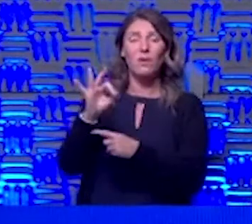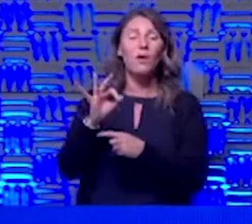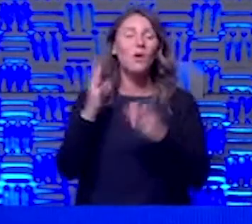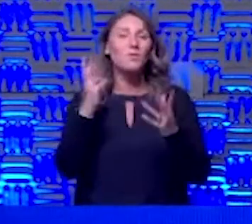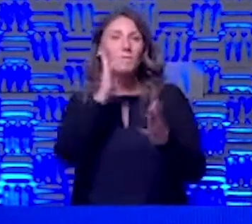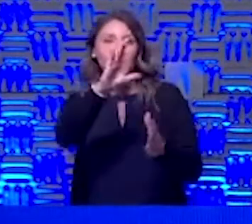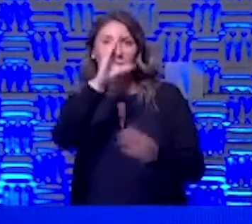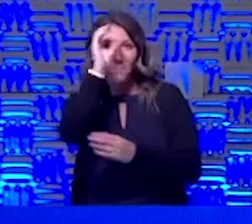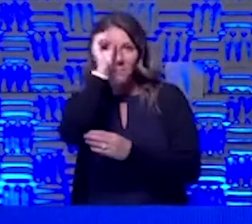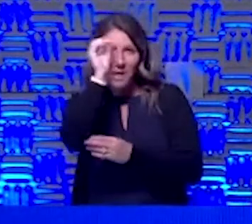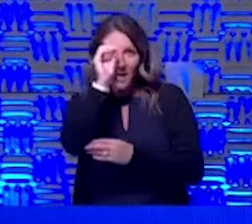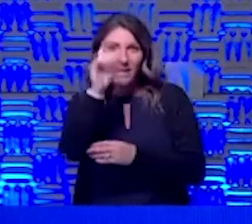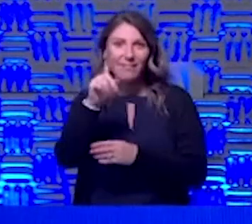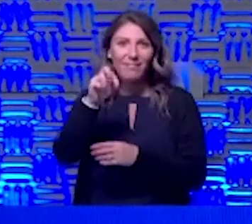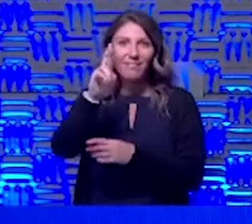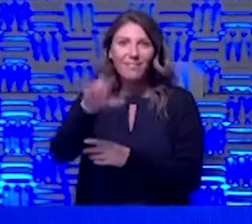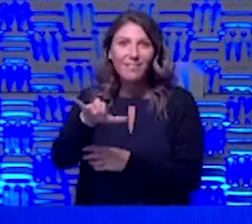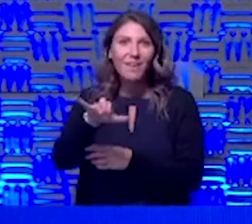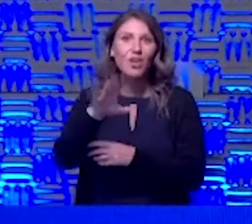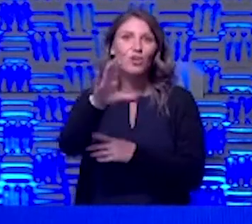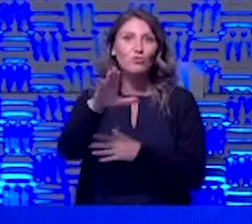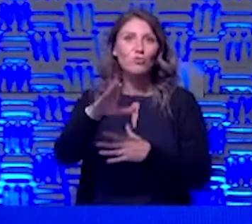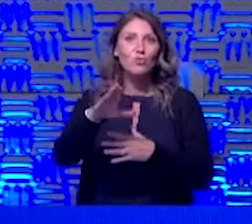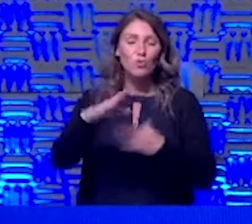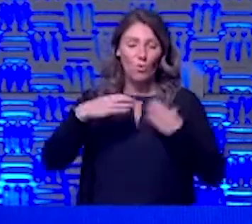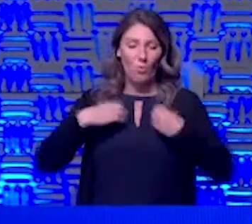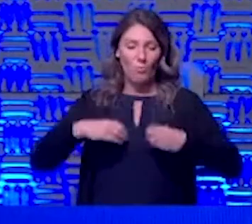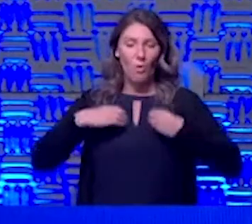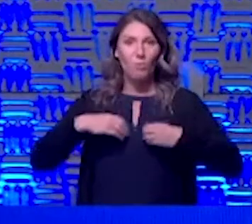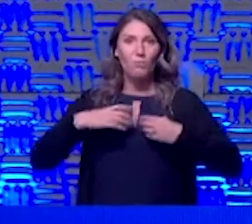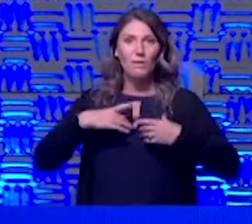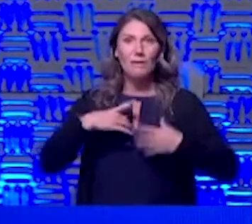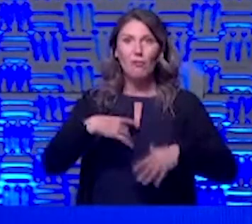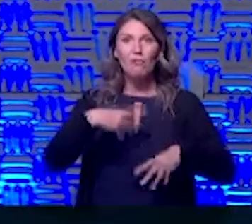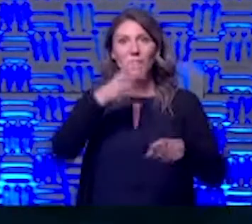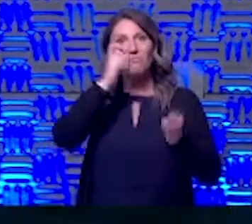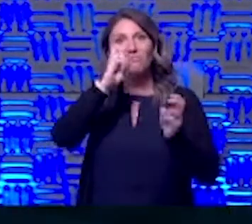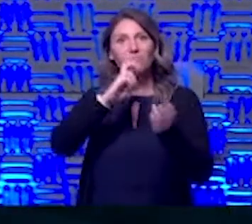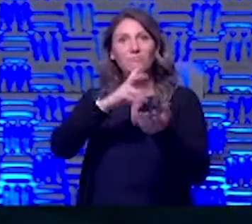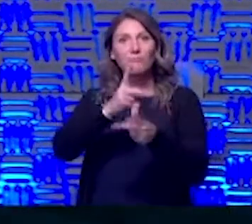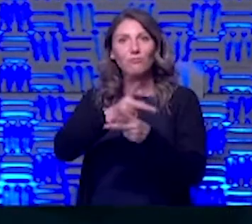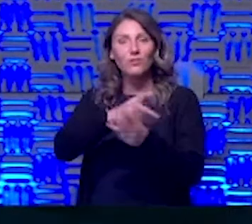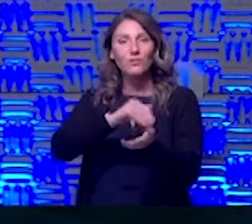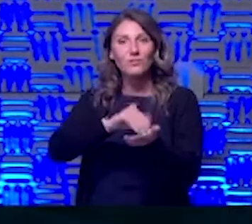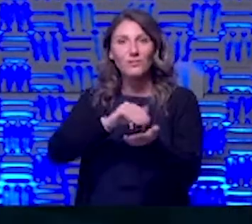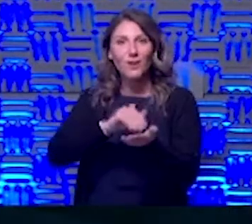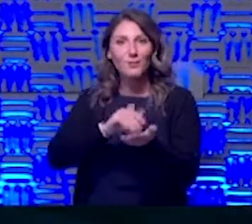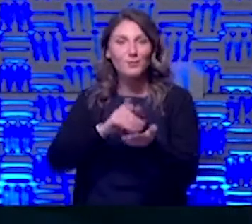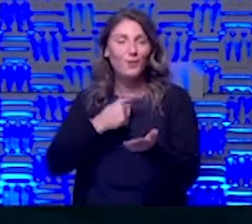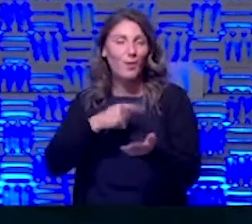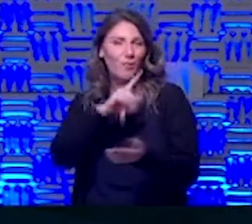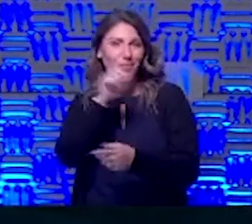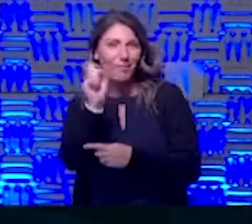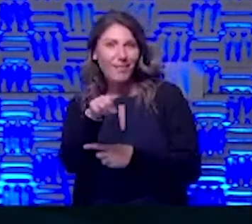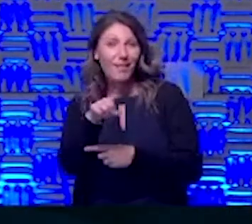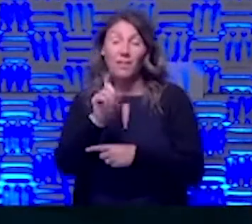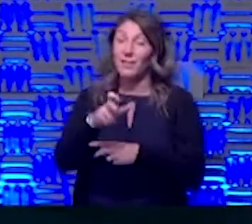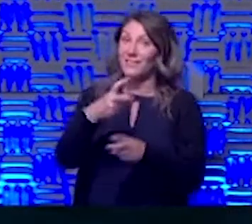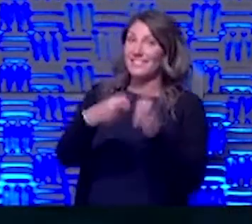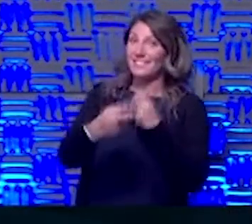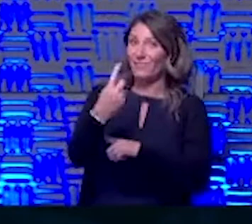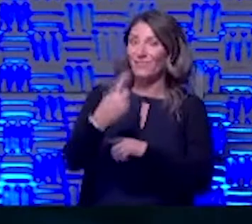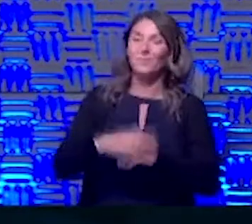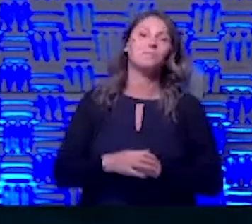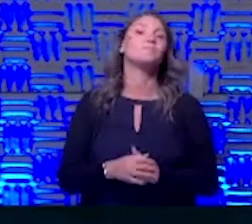What's your sense? You're a pulmonary critical care doc by training, so I'm going to pick on you. Oh, yeah, thanks. That's a tough one.